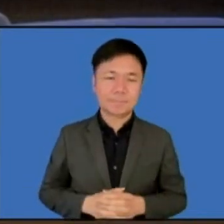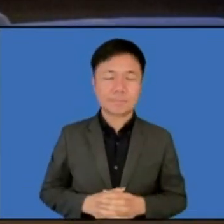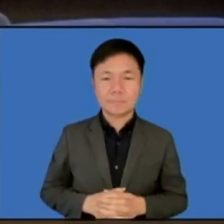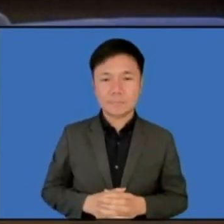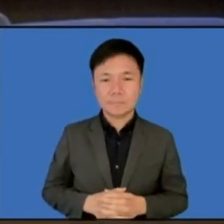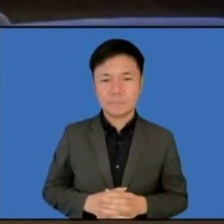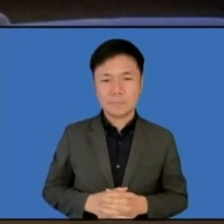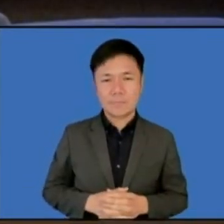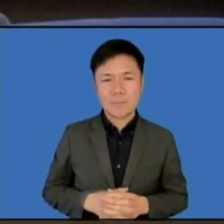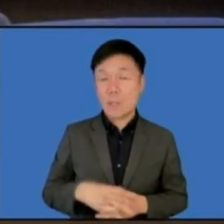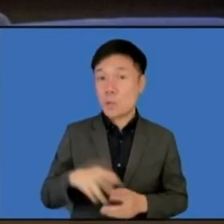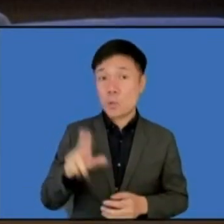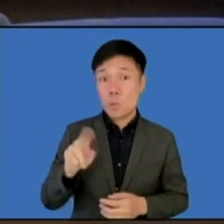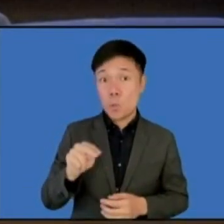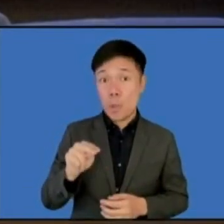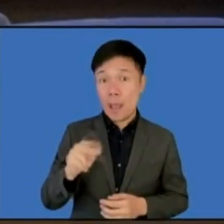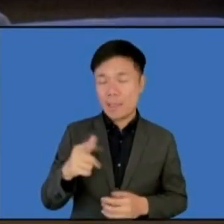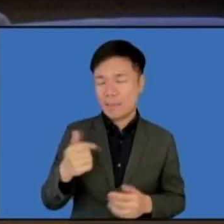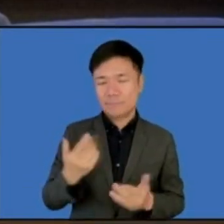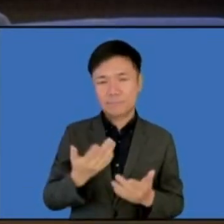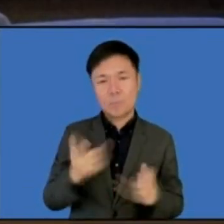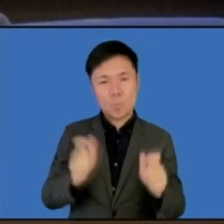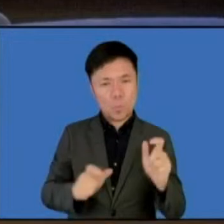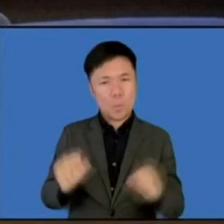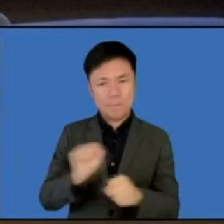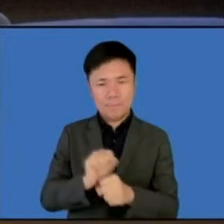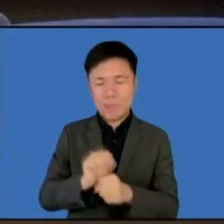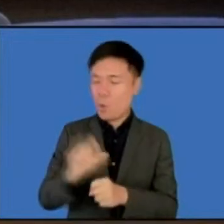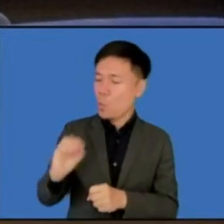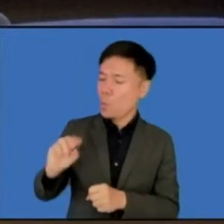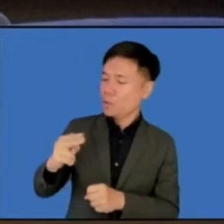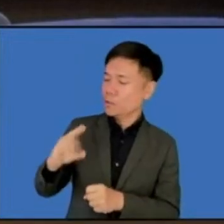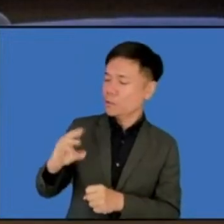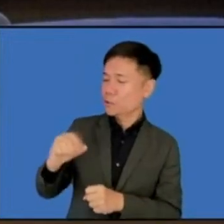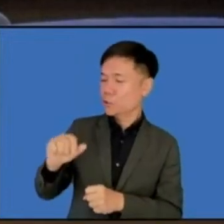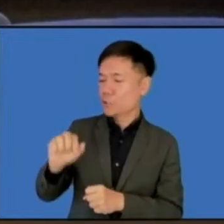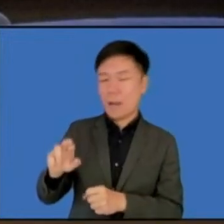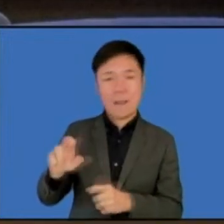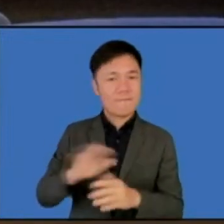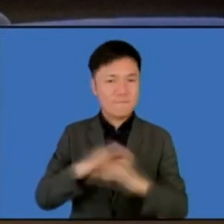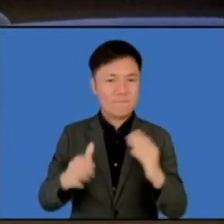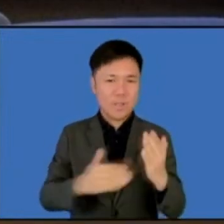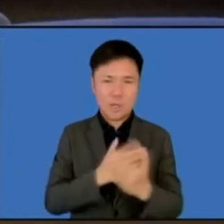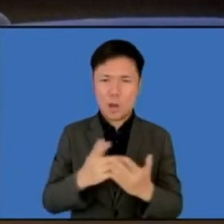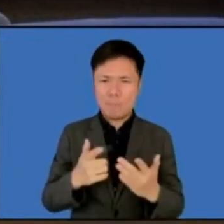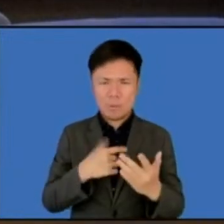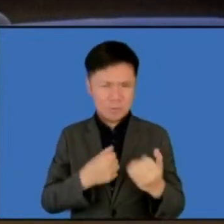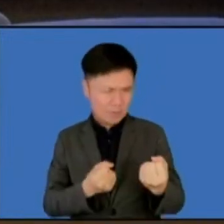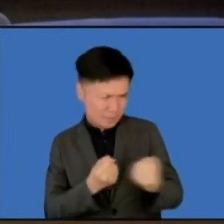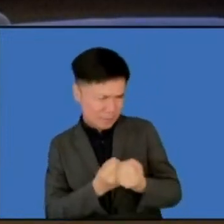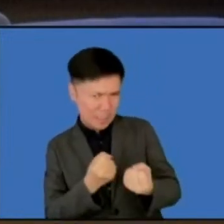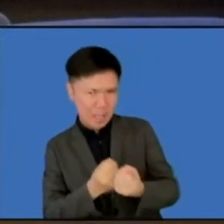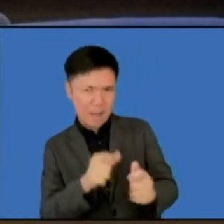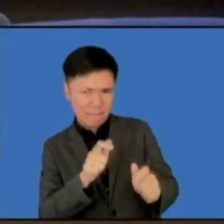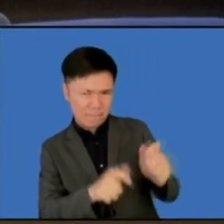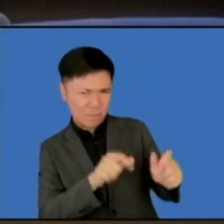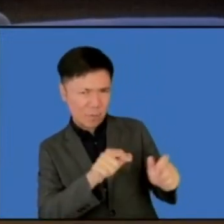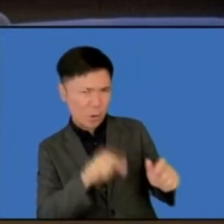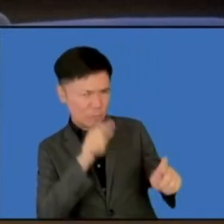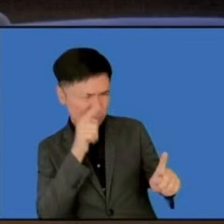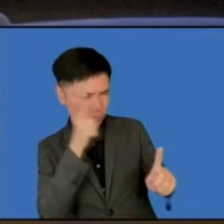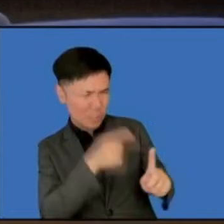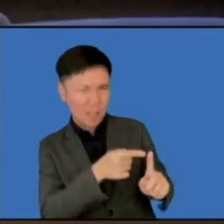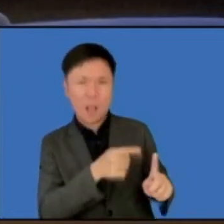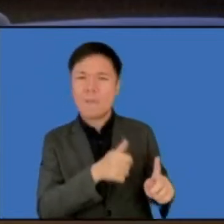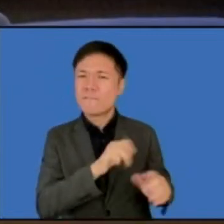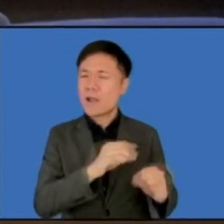leading UN entity in the defense of human rights, OHHR has been contributing to the implementation of GCM, including Objective 17, to counter